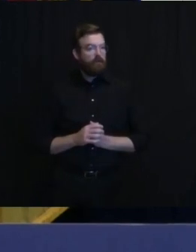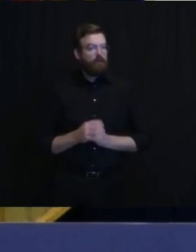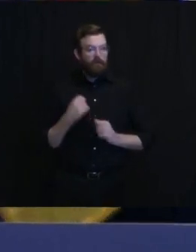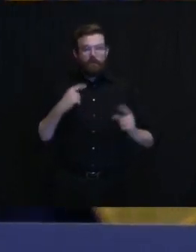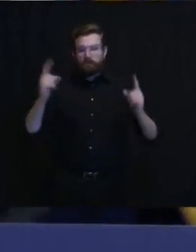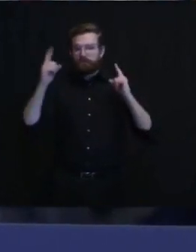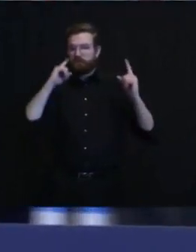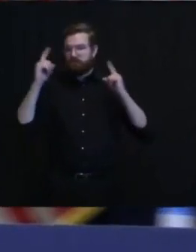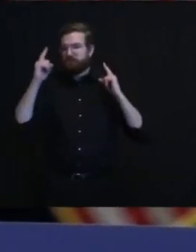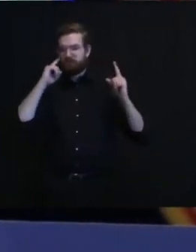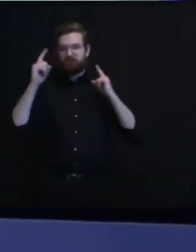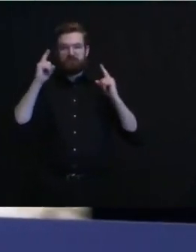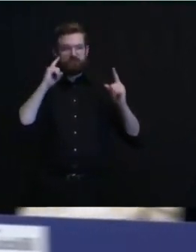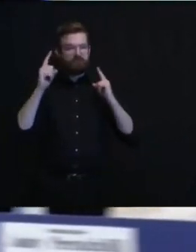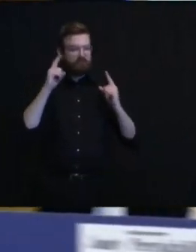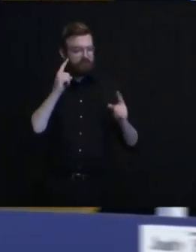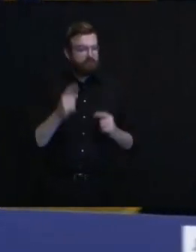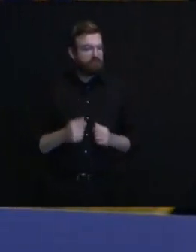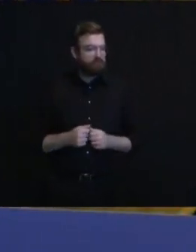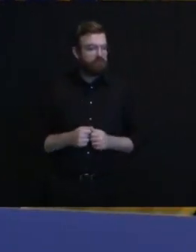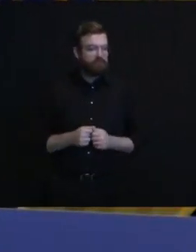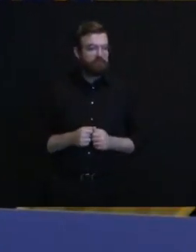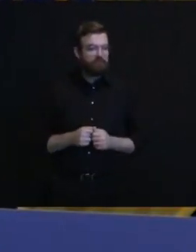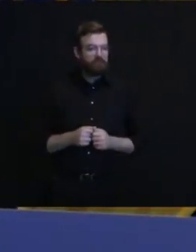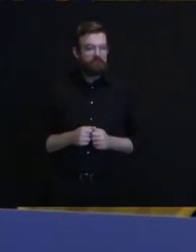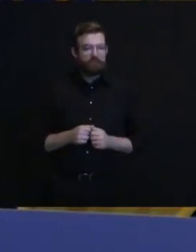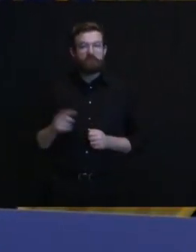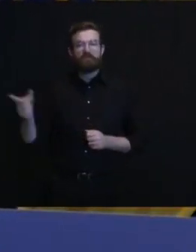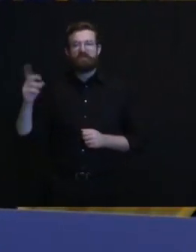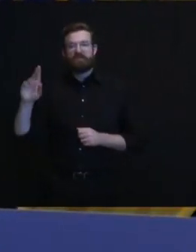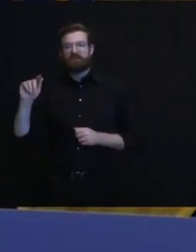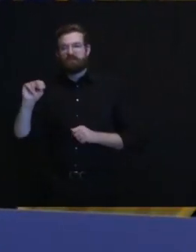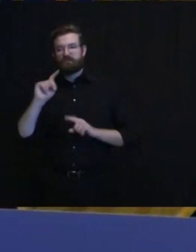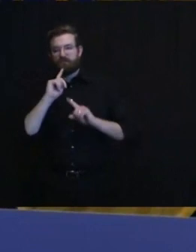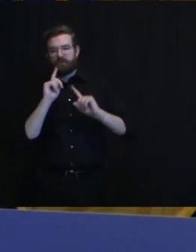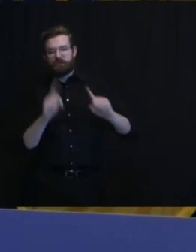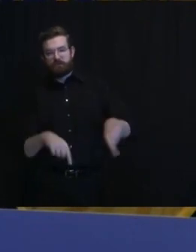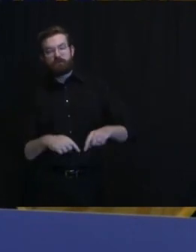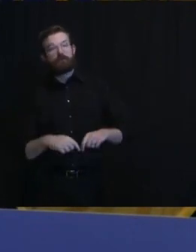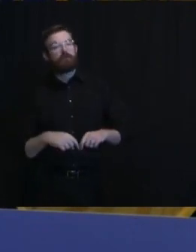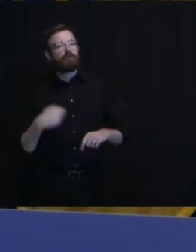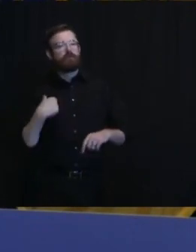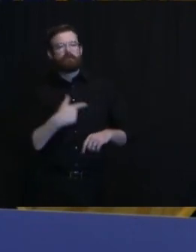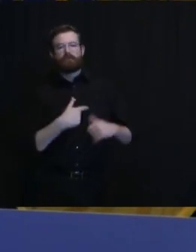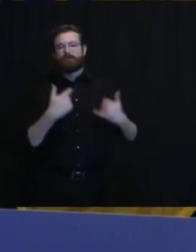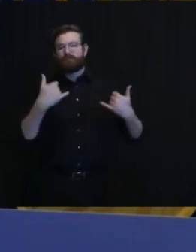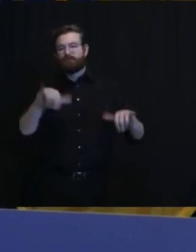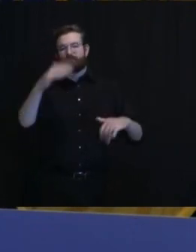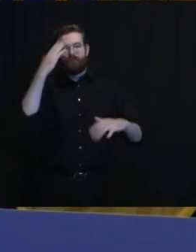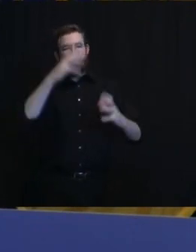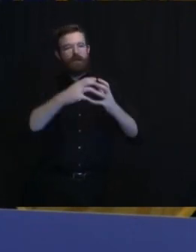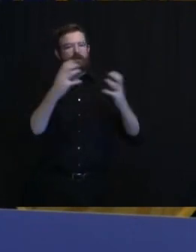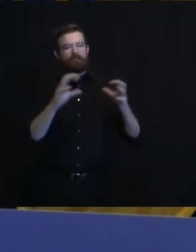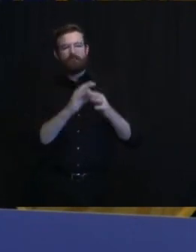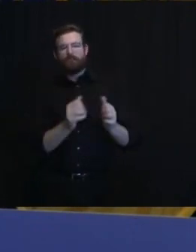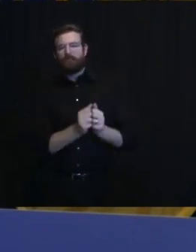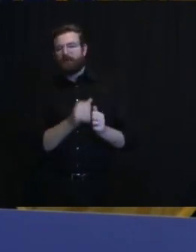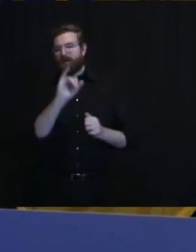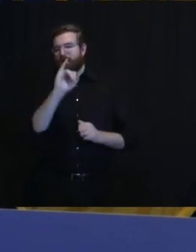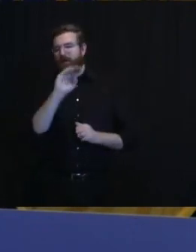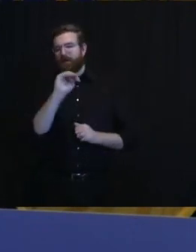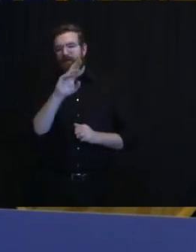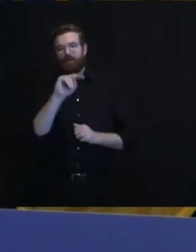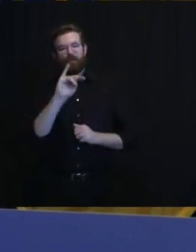immunity and how much protection people might have after they were exposed to SARS-CoV-2 virus. We also